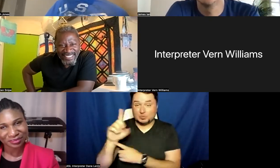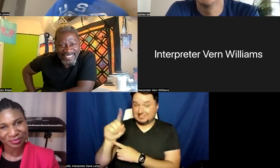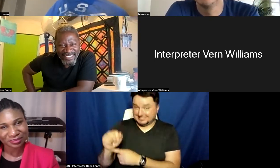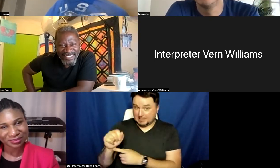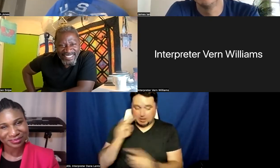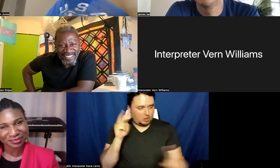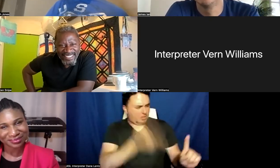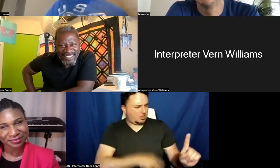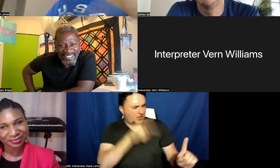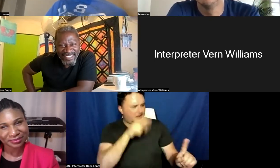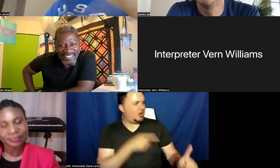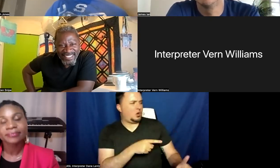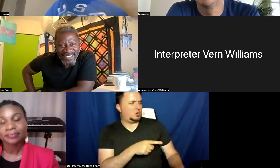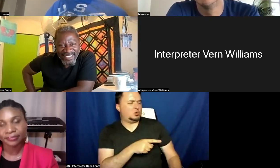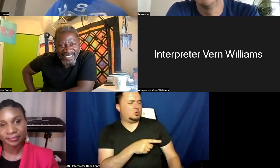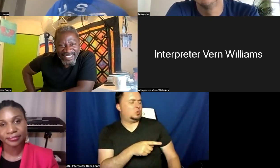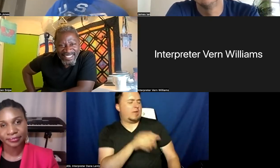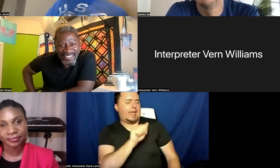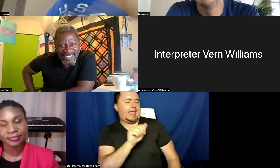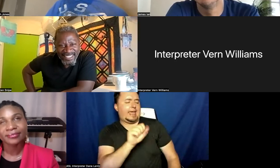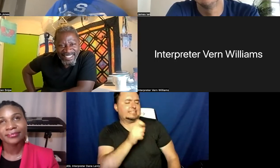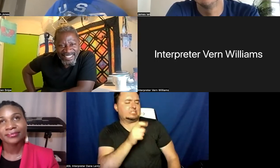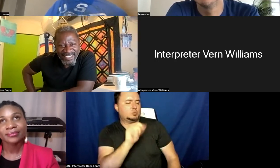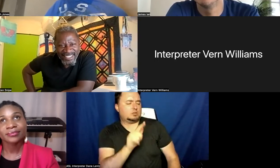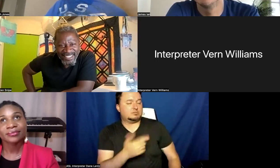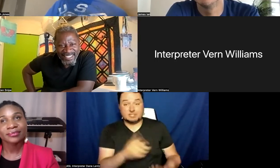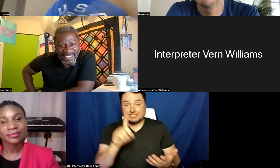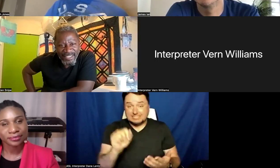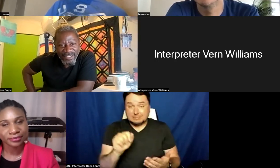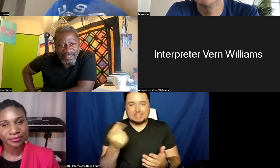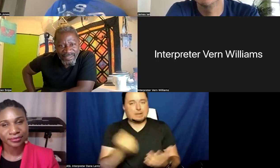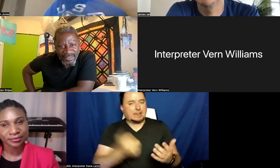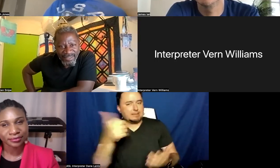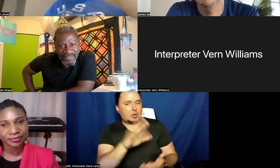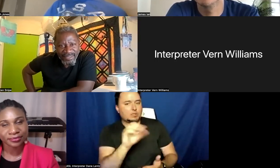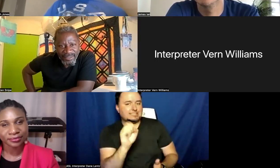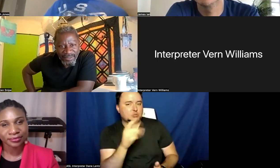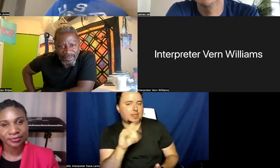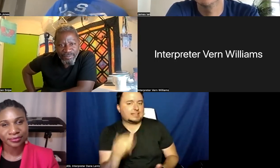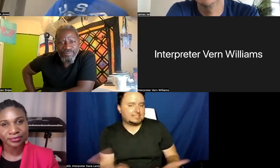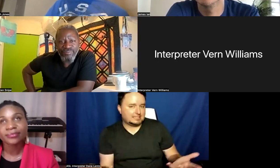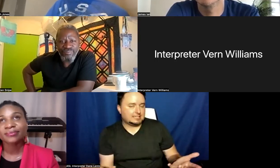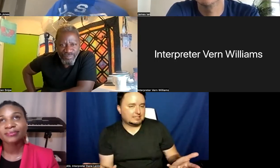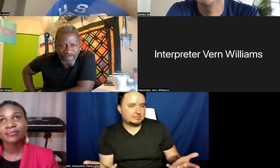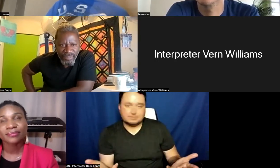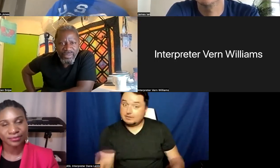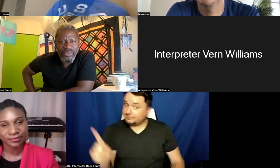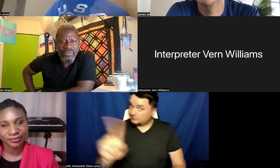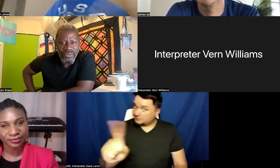at you like you're asexual, like your disability eliminates your sex drive. That is so not the